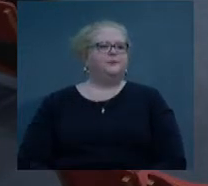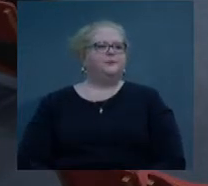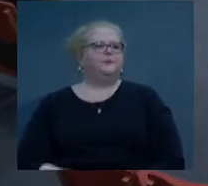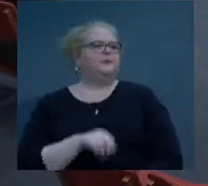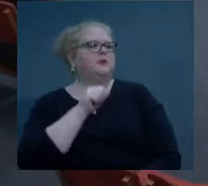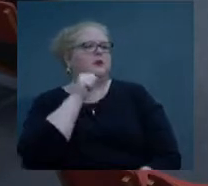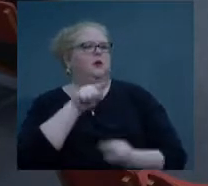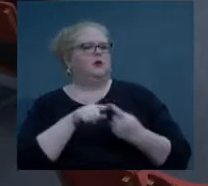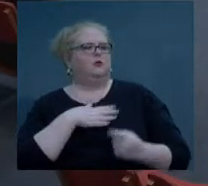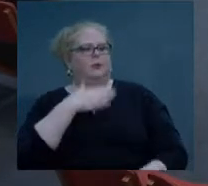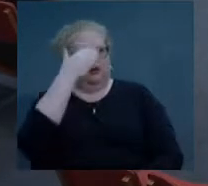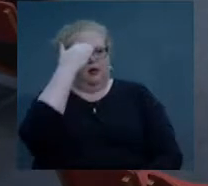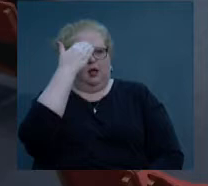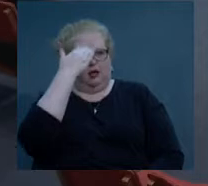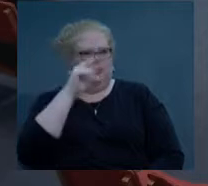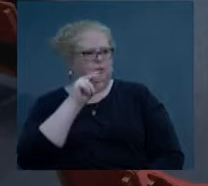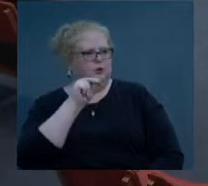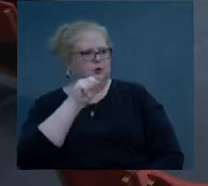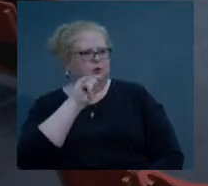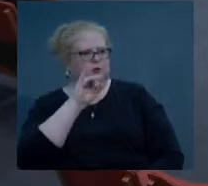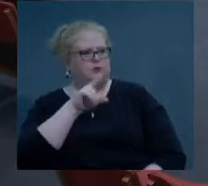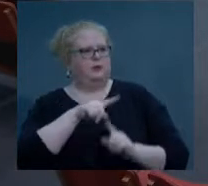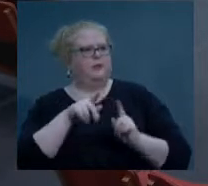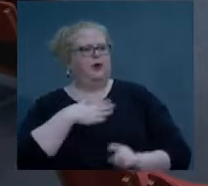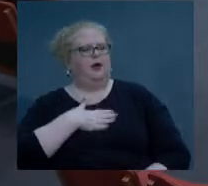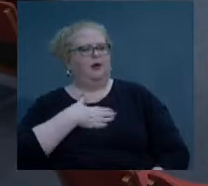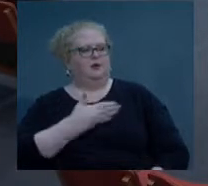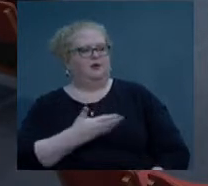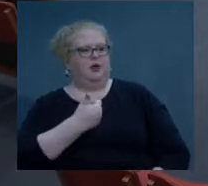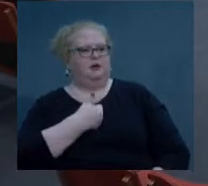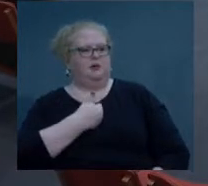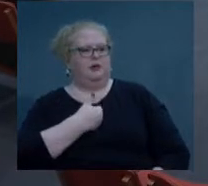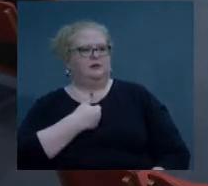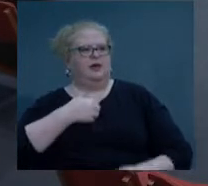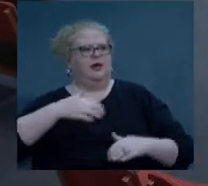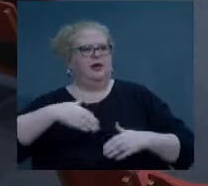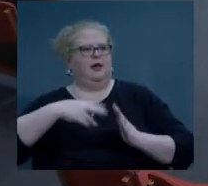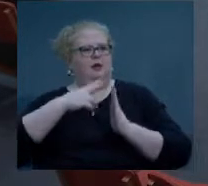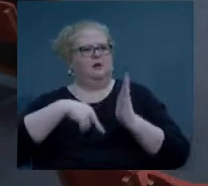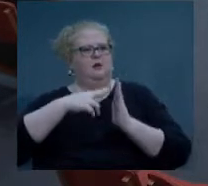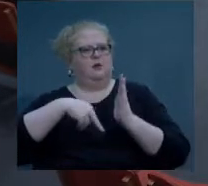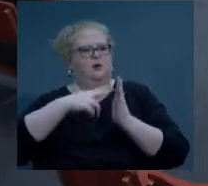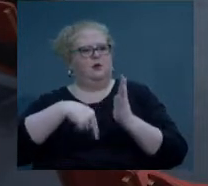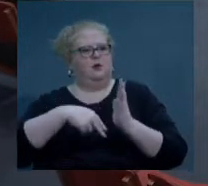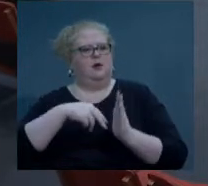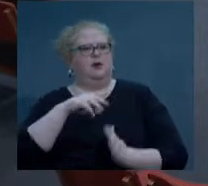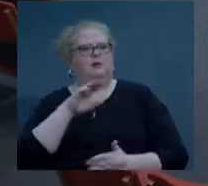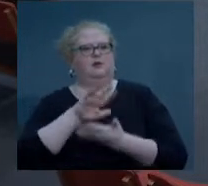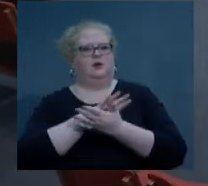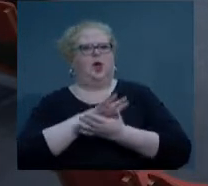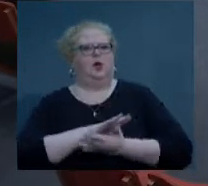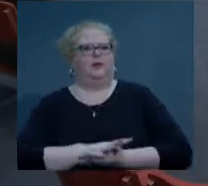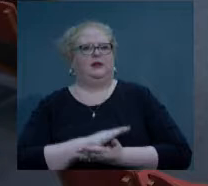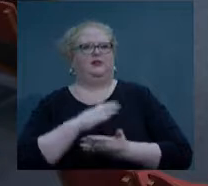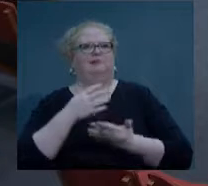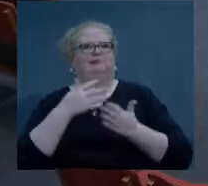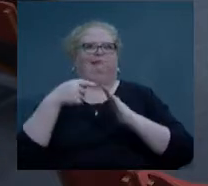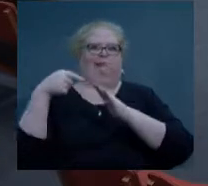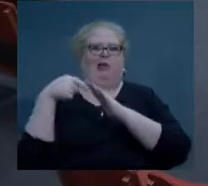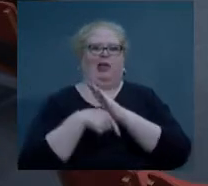Not to my knowledge, sir, but I confess I have not read the documentation in depth. I gave it a skim this